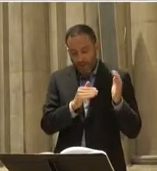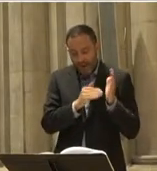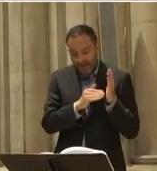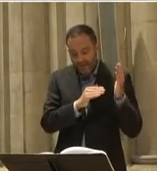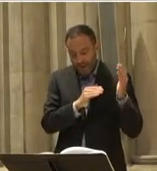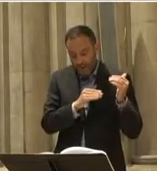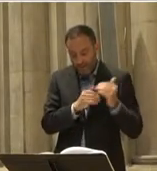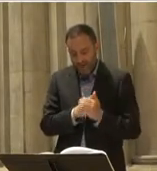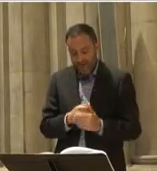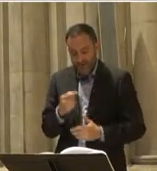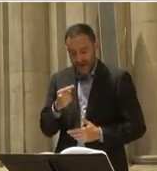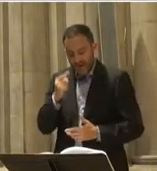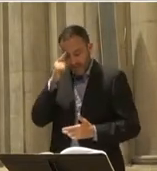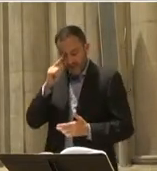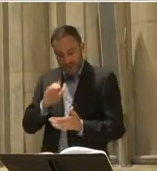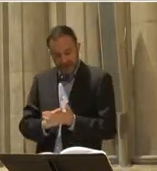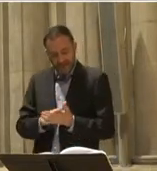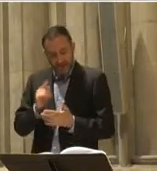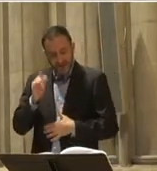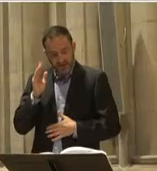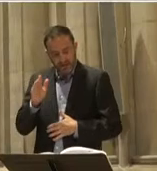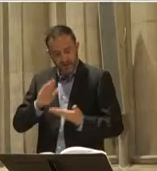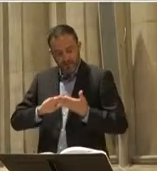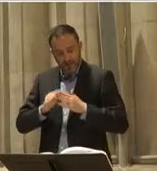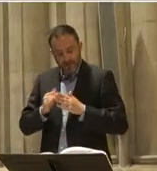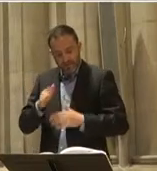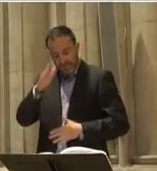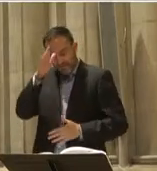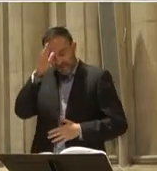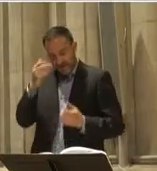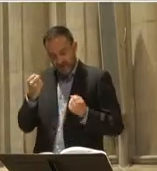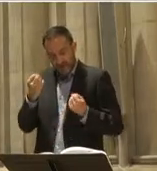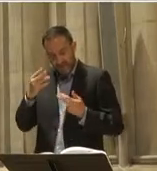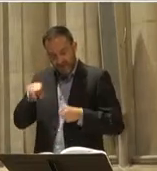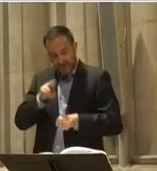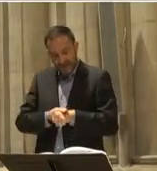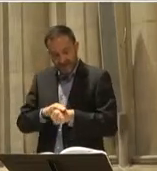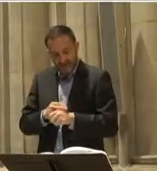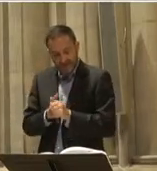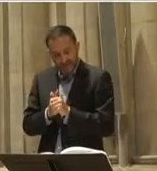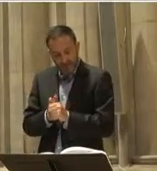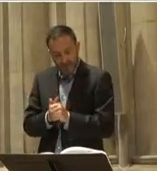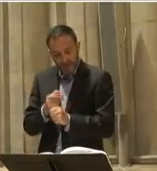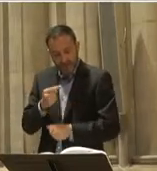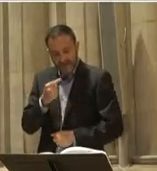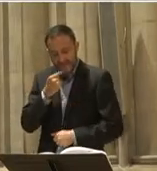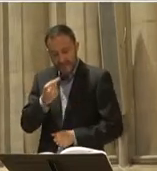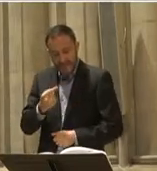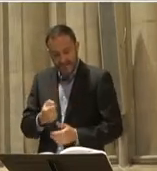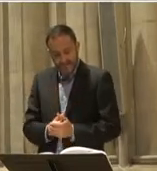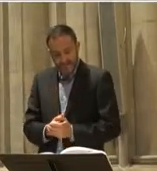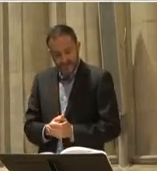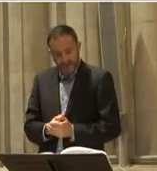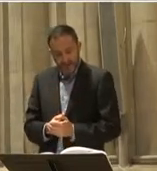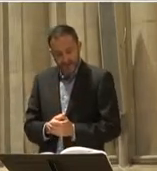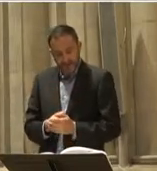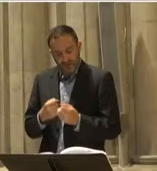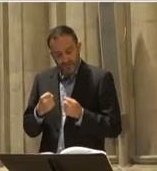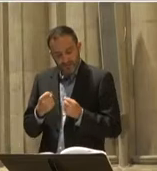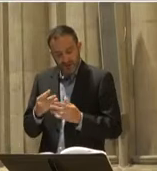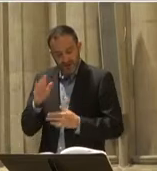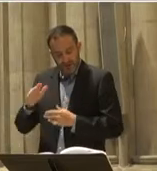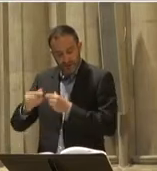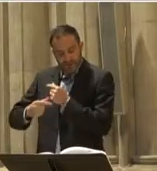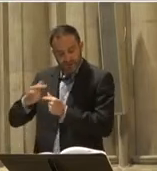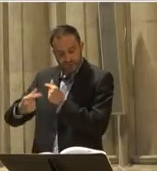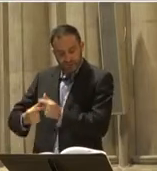Hoping against hope, he believed that he would become the father of many nations, according to what was said, so numerous shall